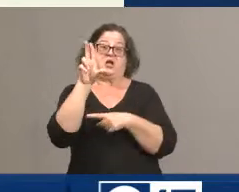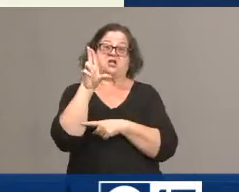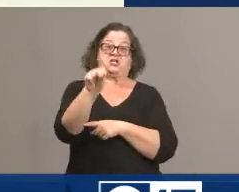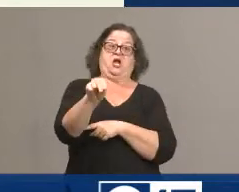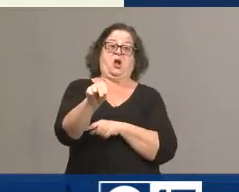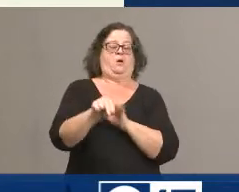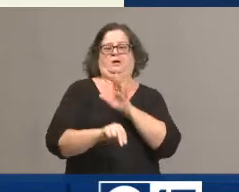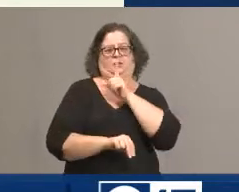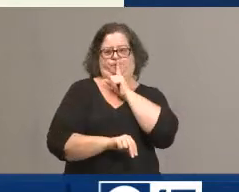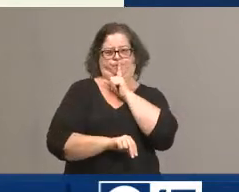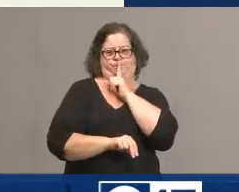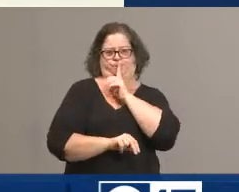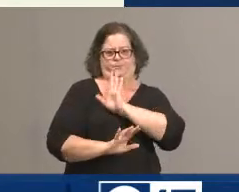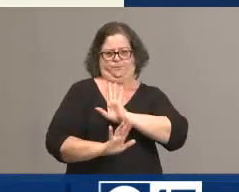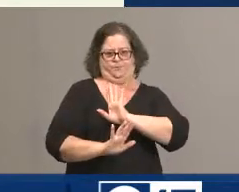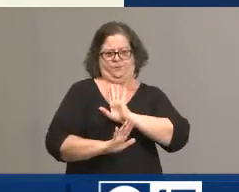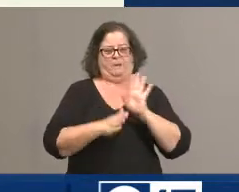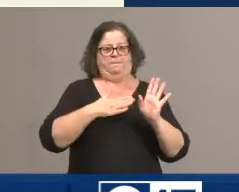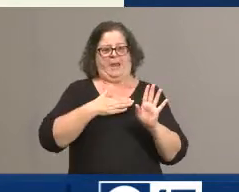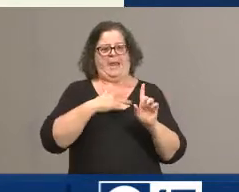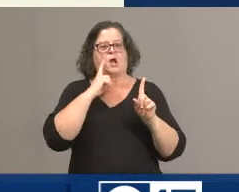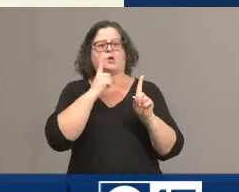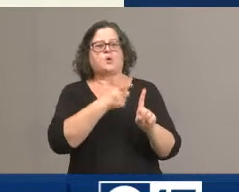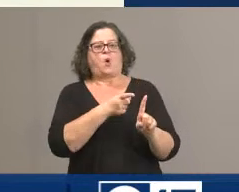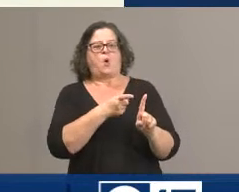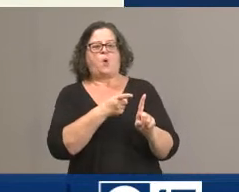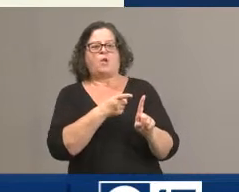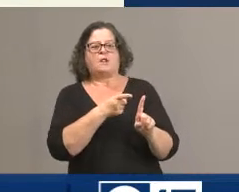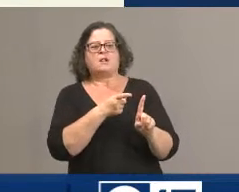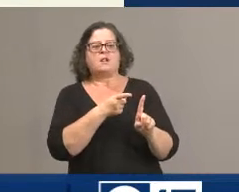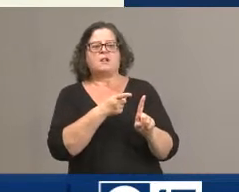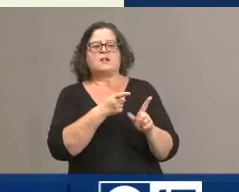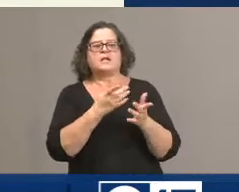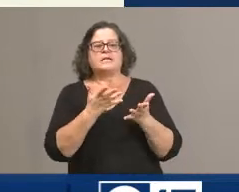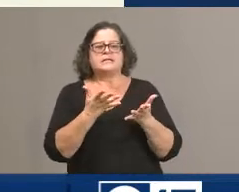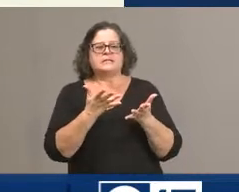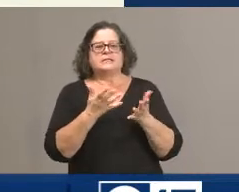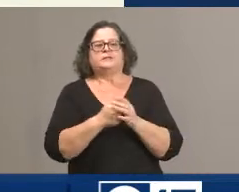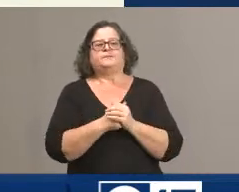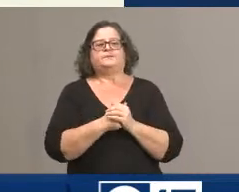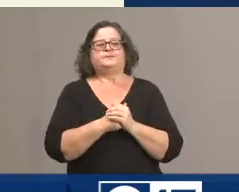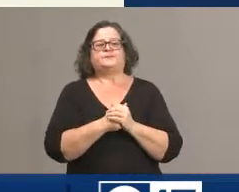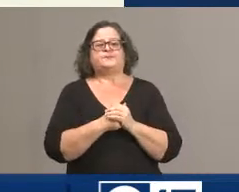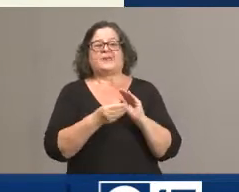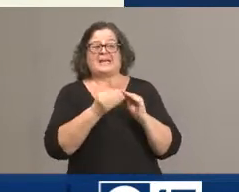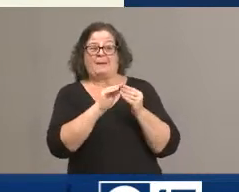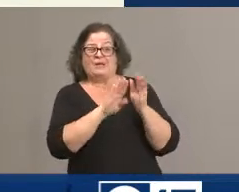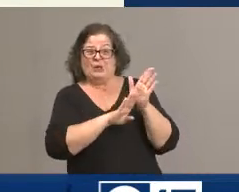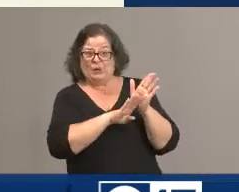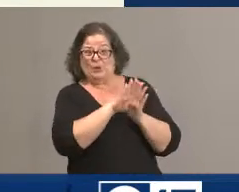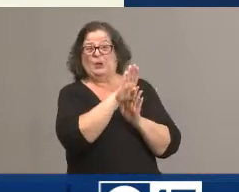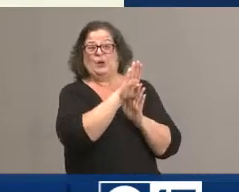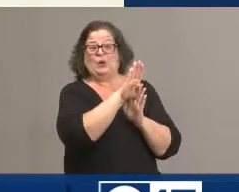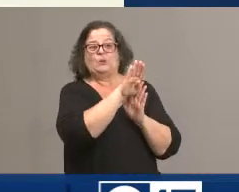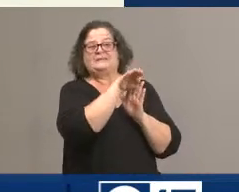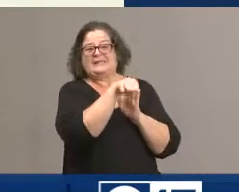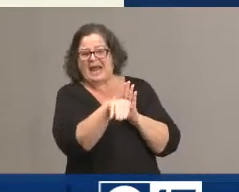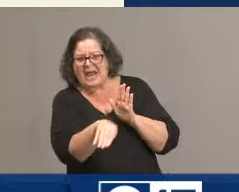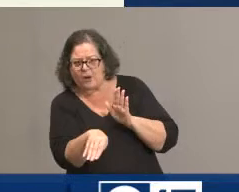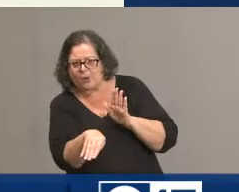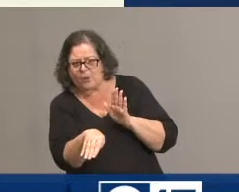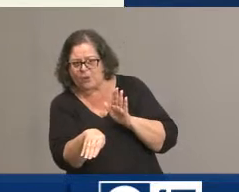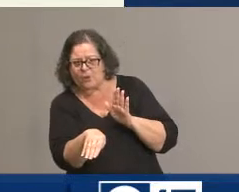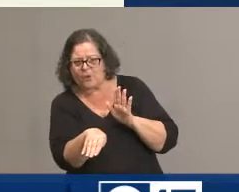the trajectory on the virus. So we want to provide some flexibility, understanding there's going to be some limitations. Thanks very